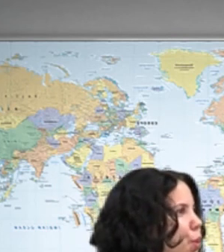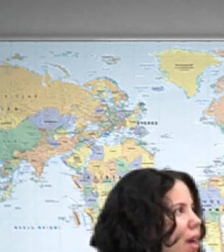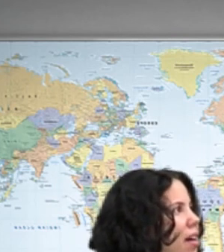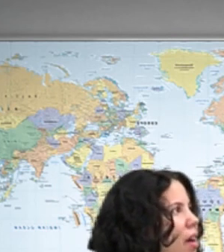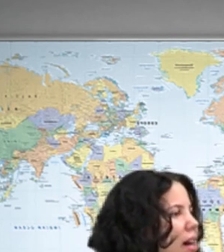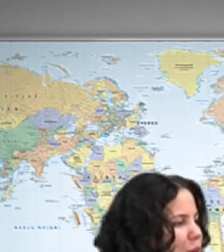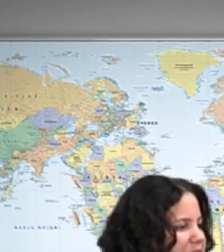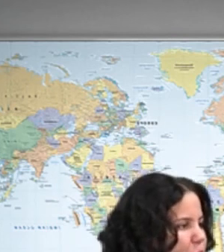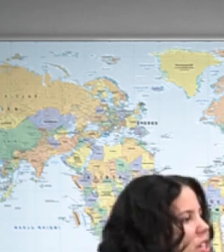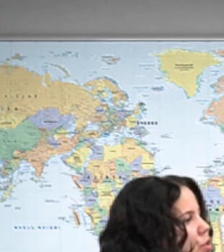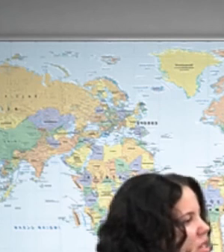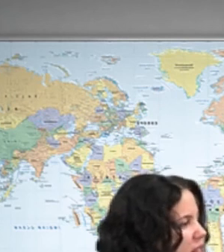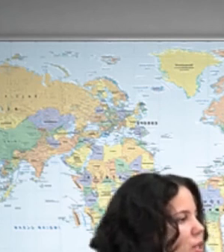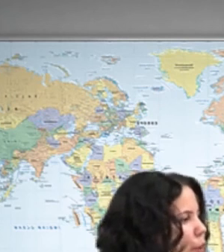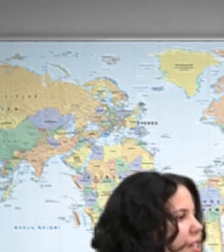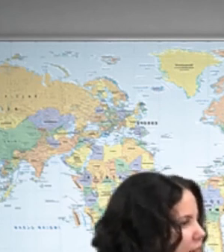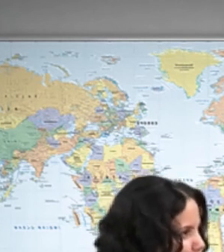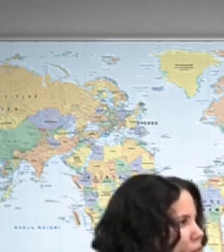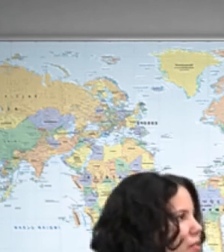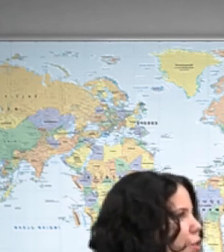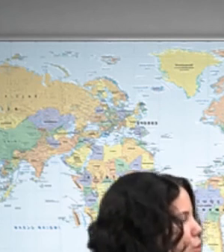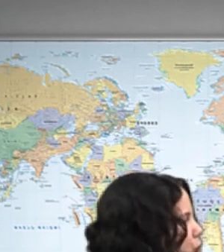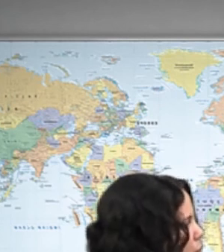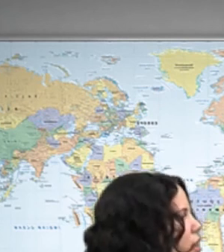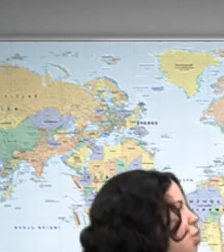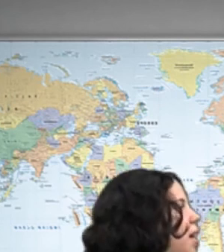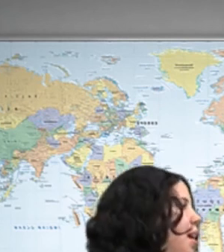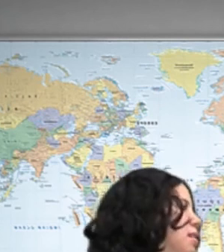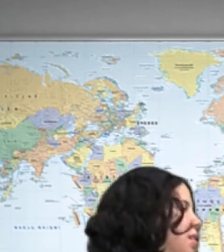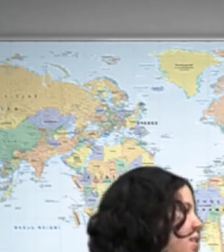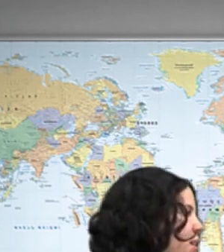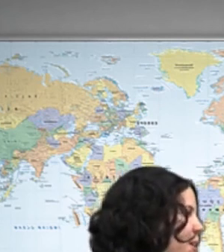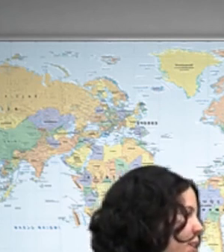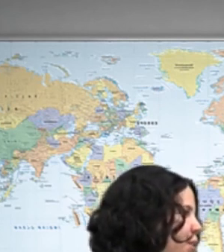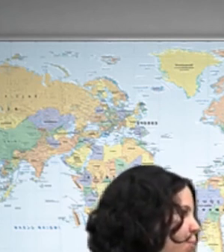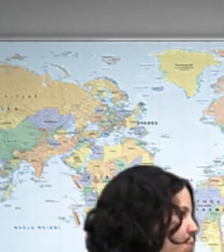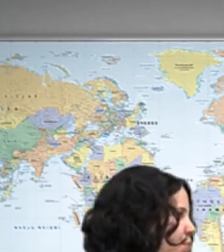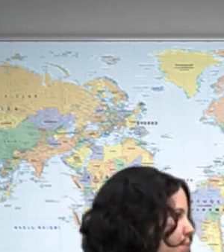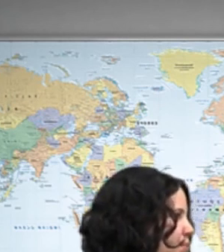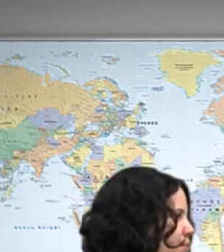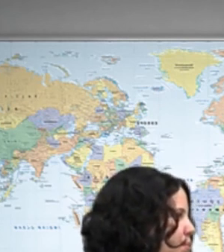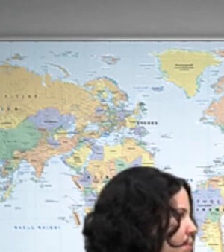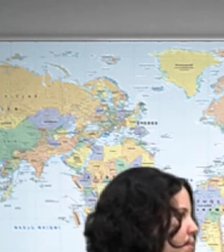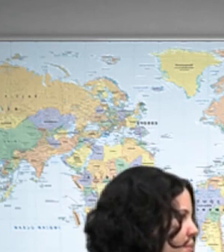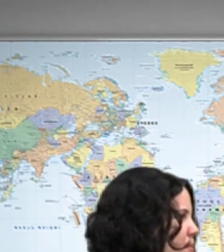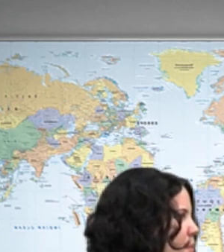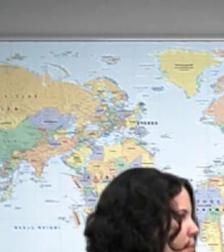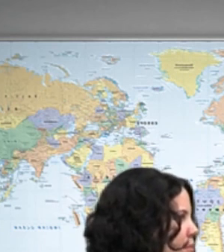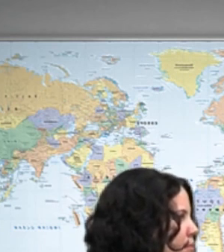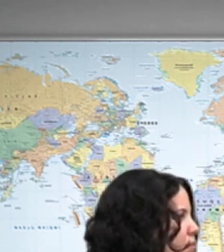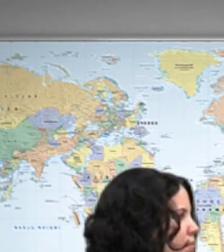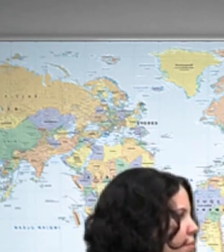for you? Like, how has it been to see this project come to life and to also know that you had a hand in it? It's quite